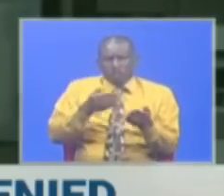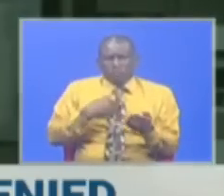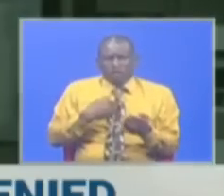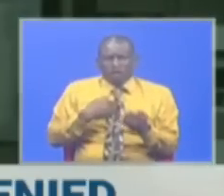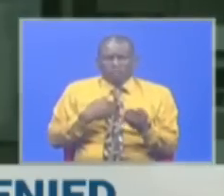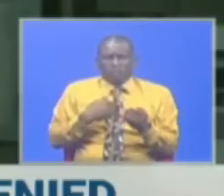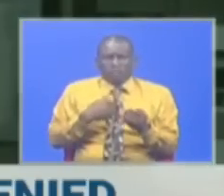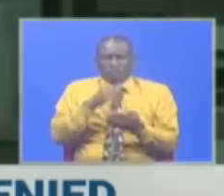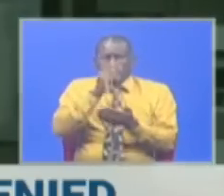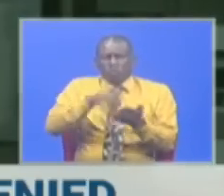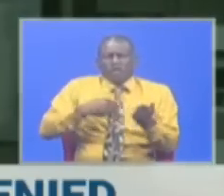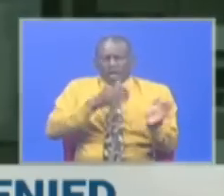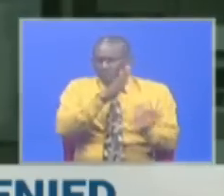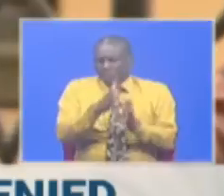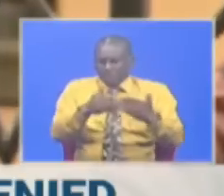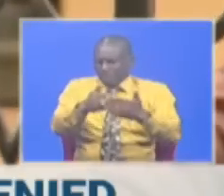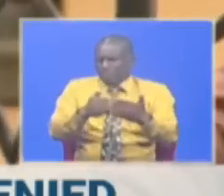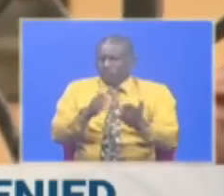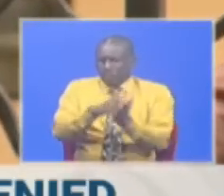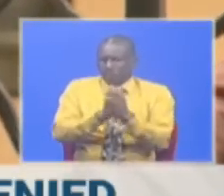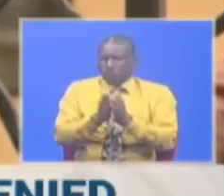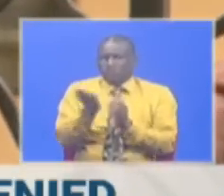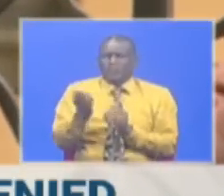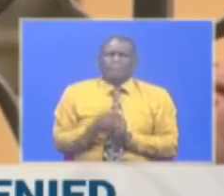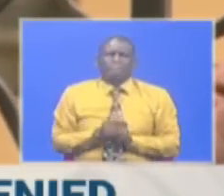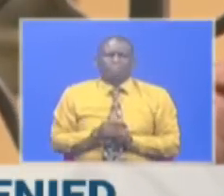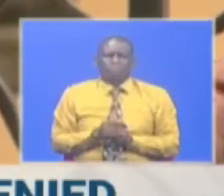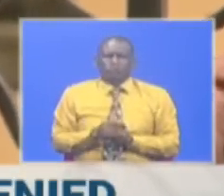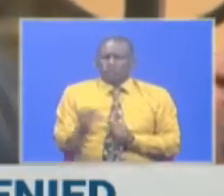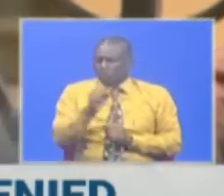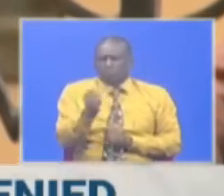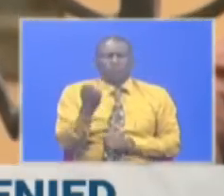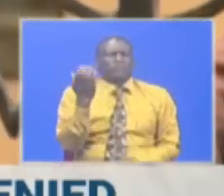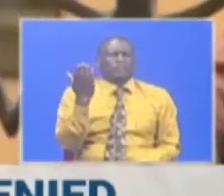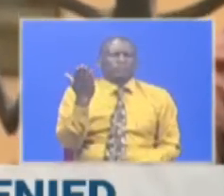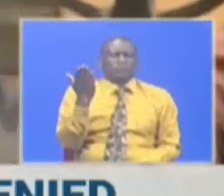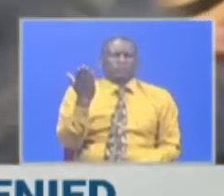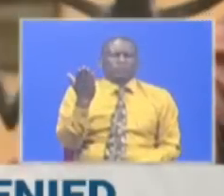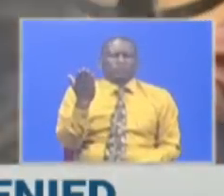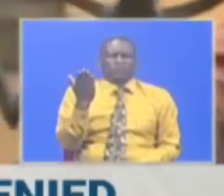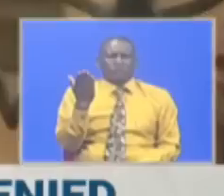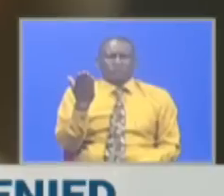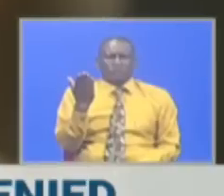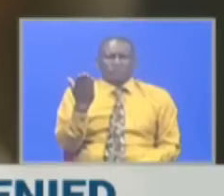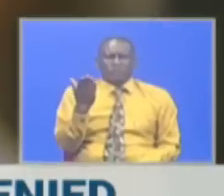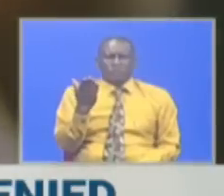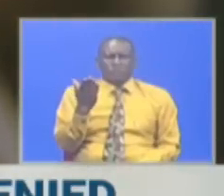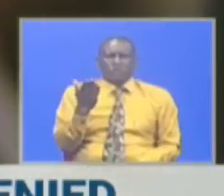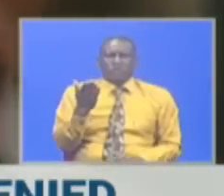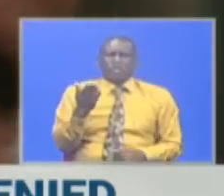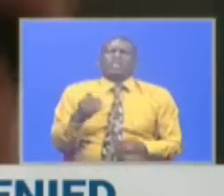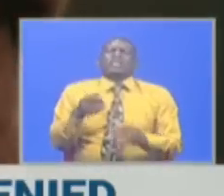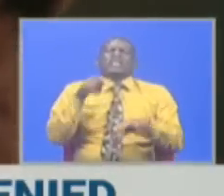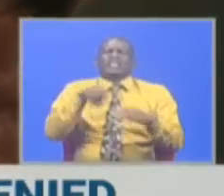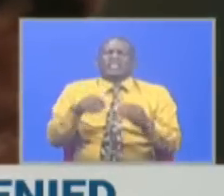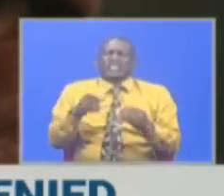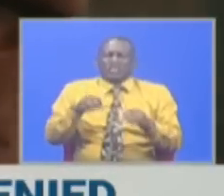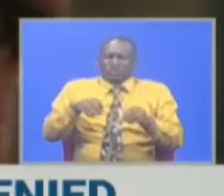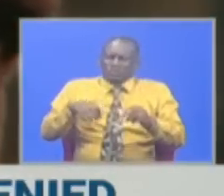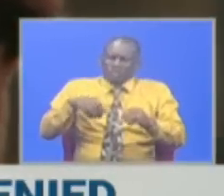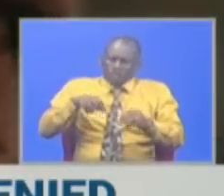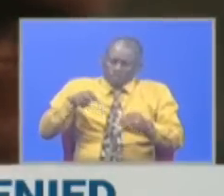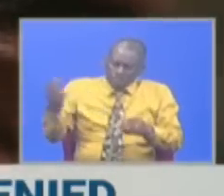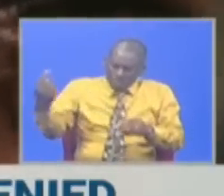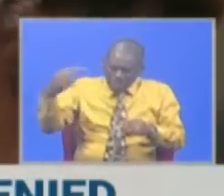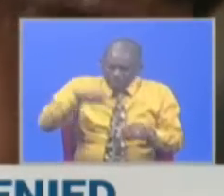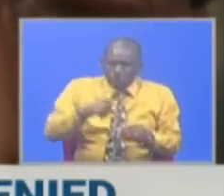earlier. Take a look. Mzee Michael Karuku watches pensively from the sidelines of the Milimani Law Courts,